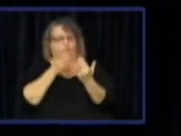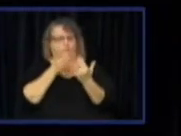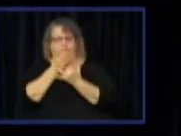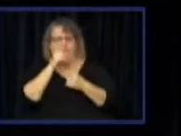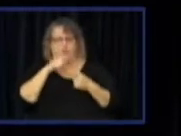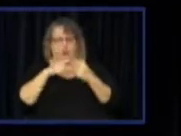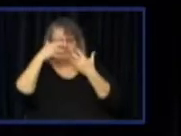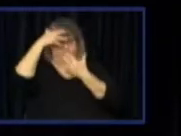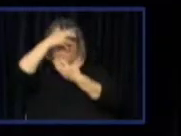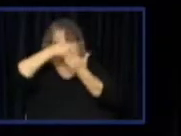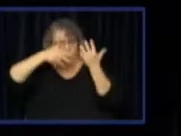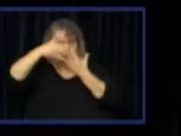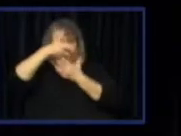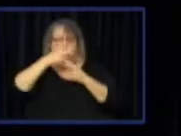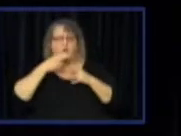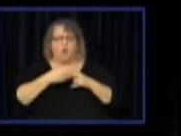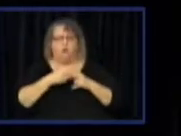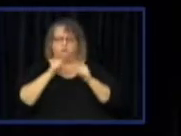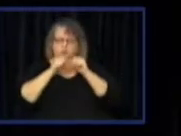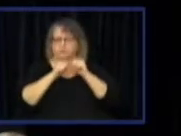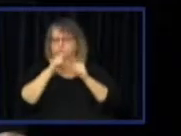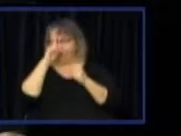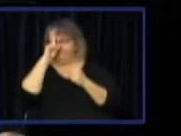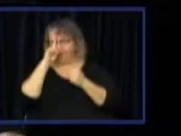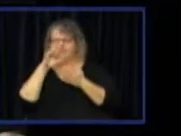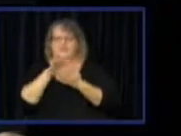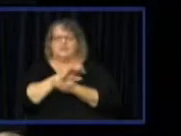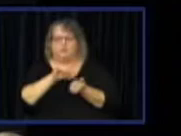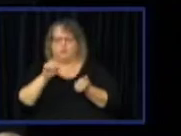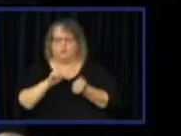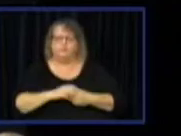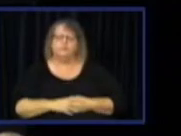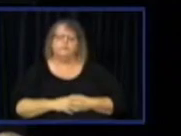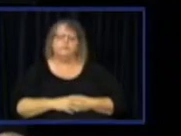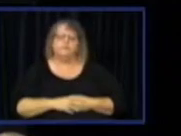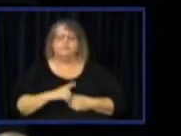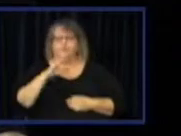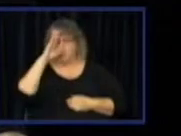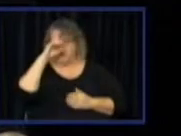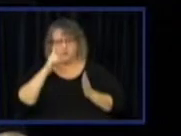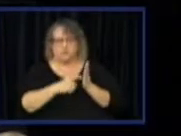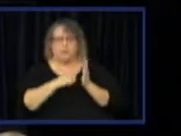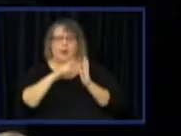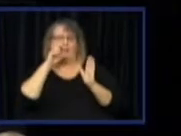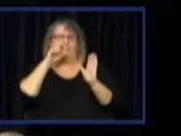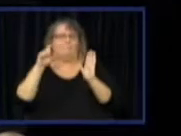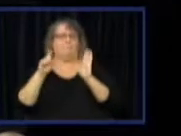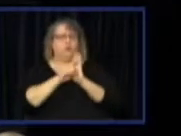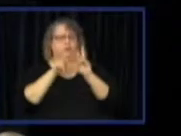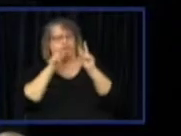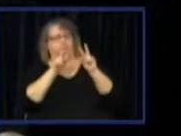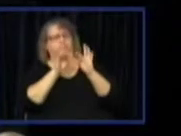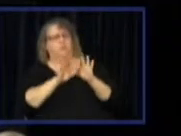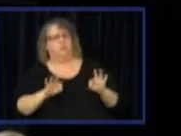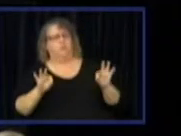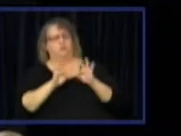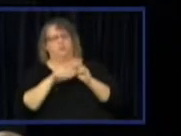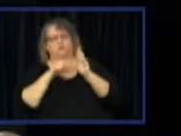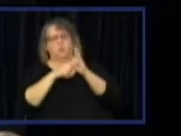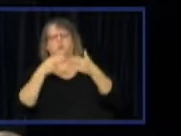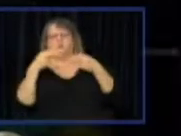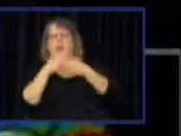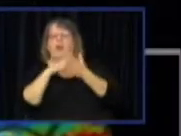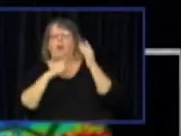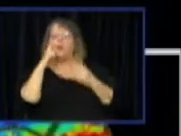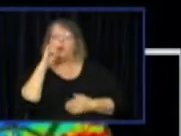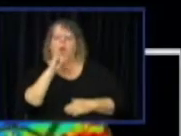part of the brain for long enough, it causes a permanent injury. Now, I know that sometimes a picture is worth 1,000 words, so I brought a slide of what I